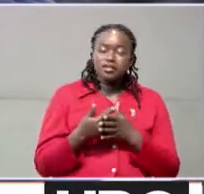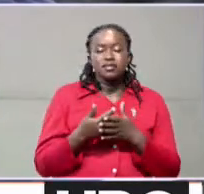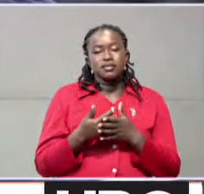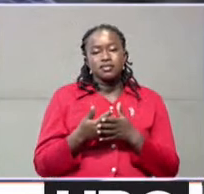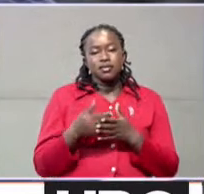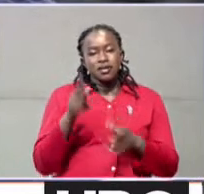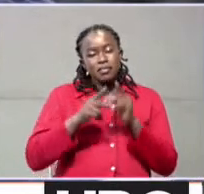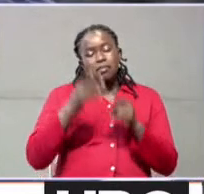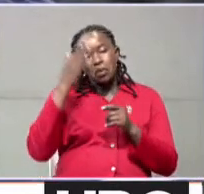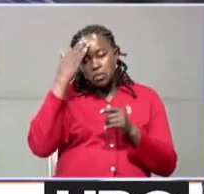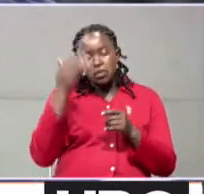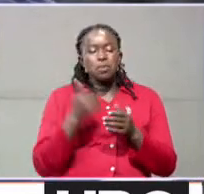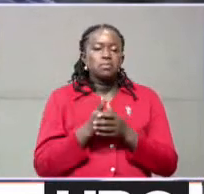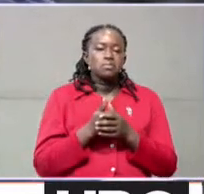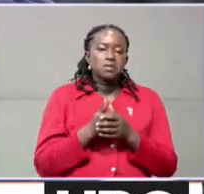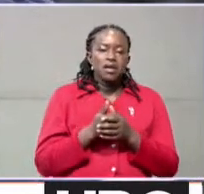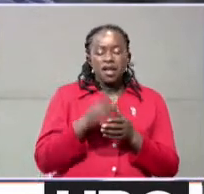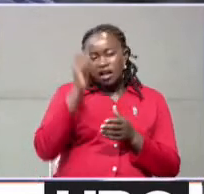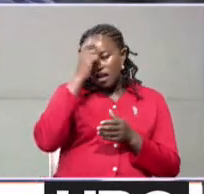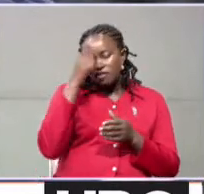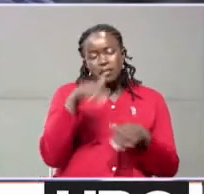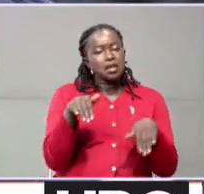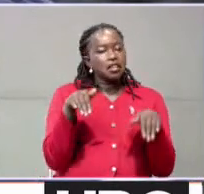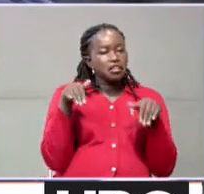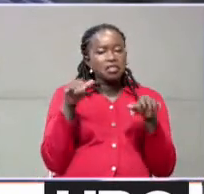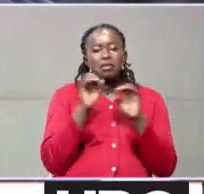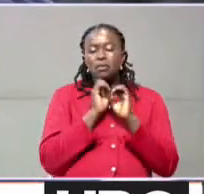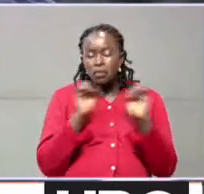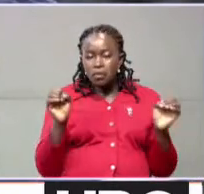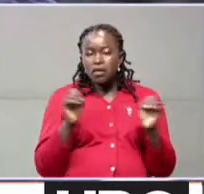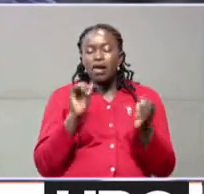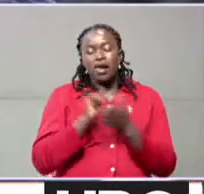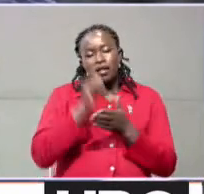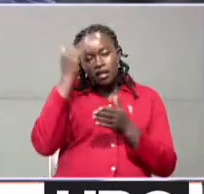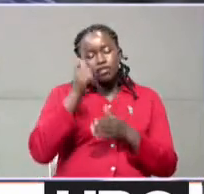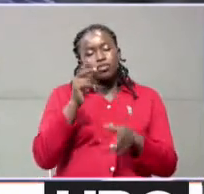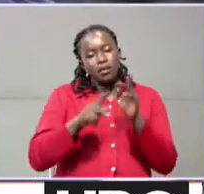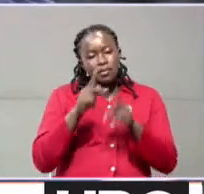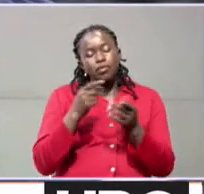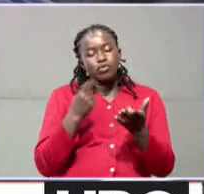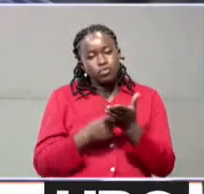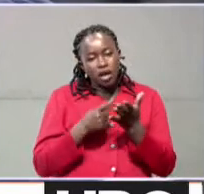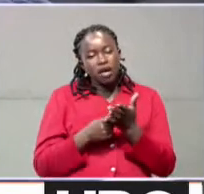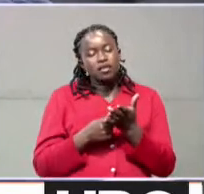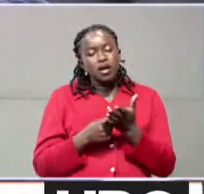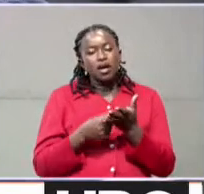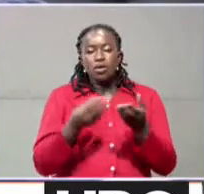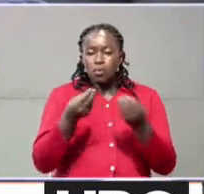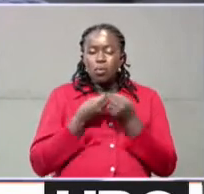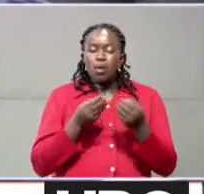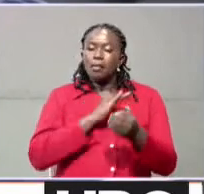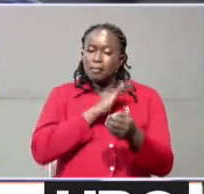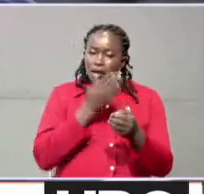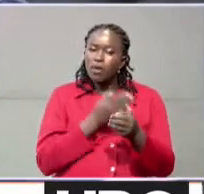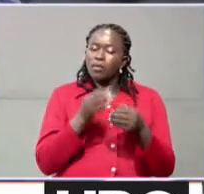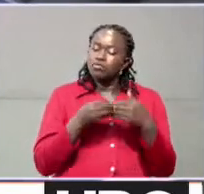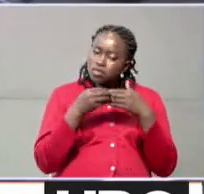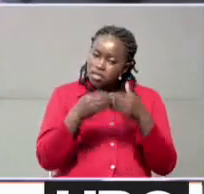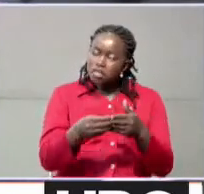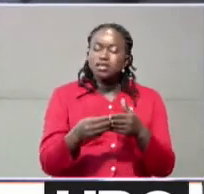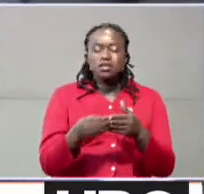not being negligent that's why the people of uganda have entrusted us with the power for this law